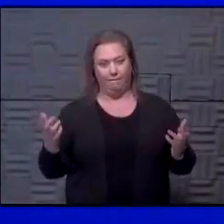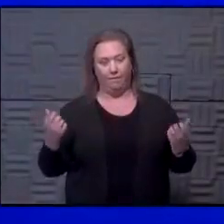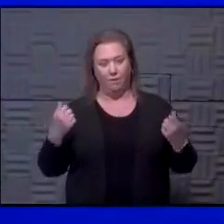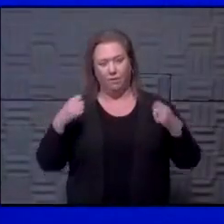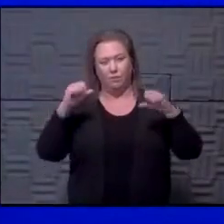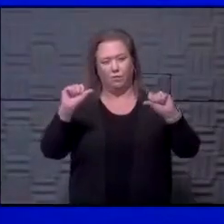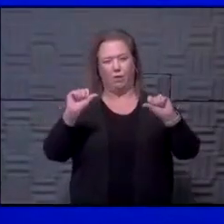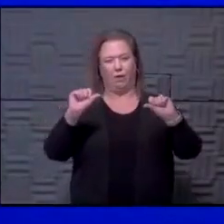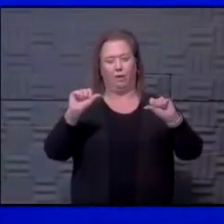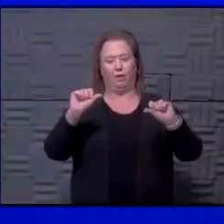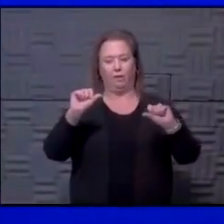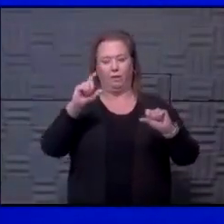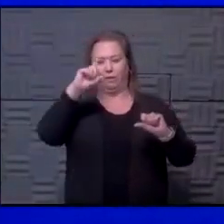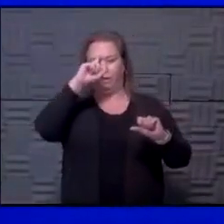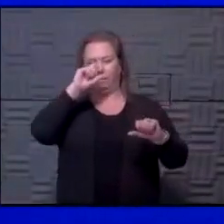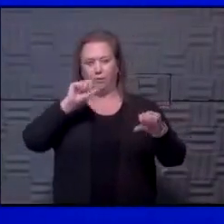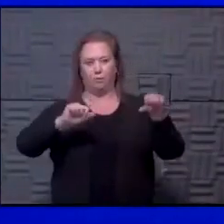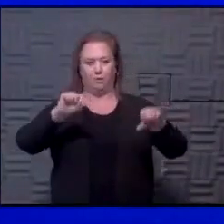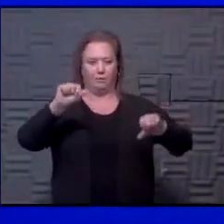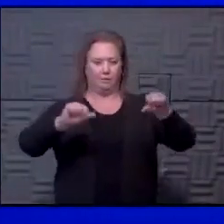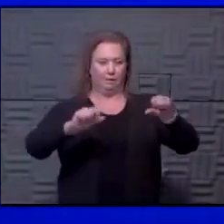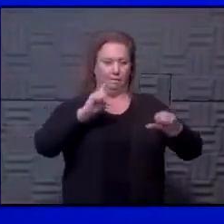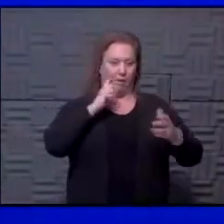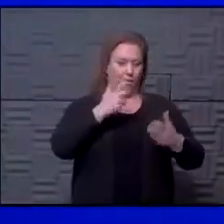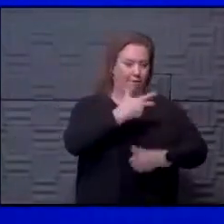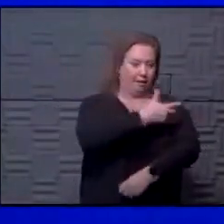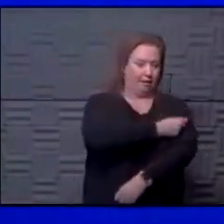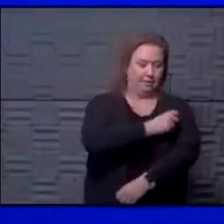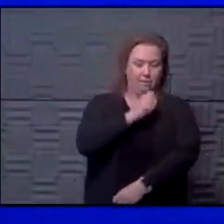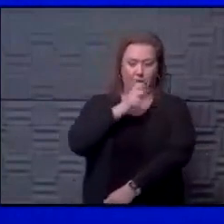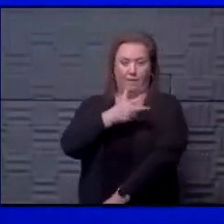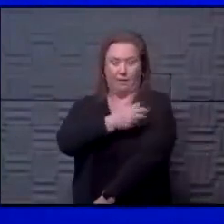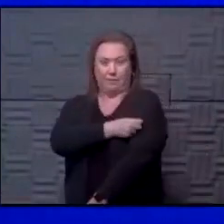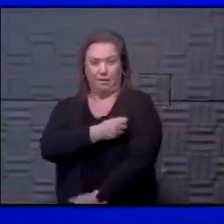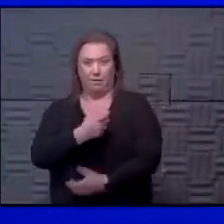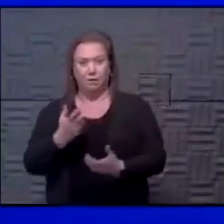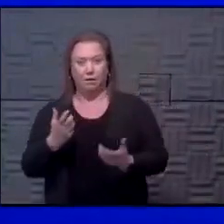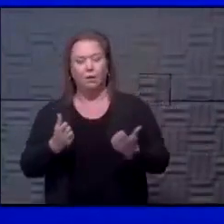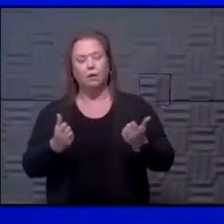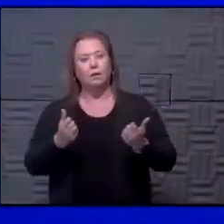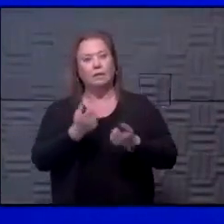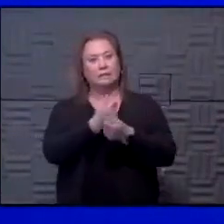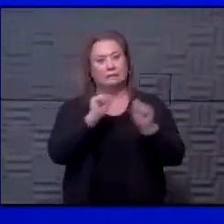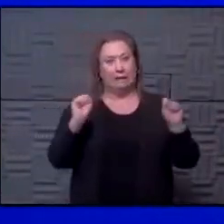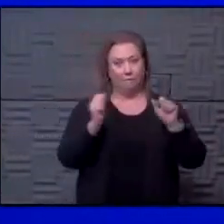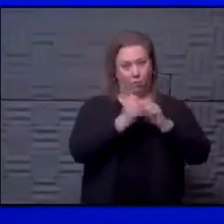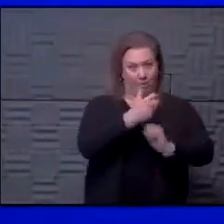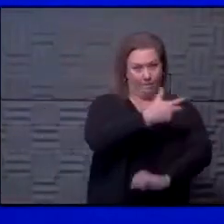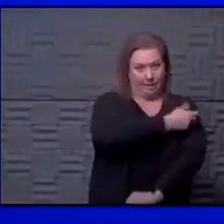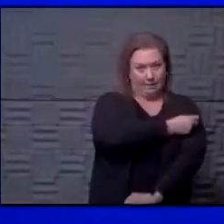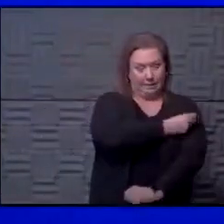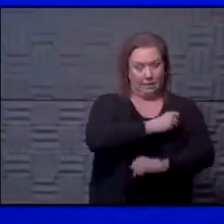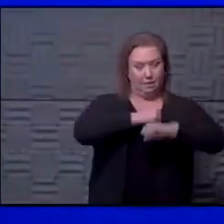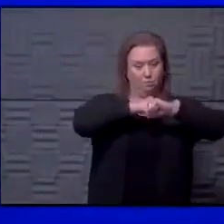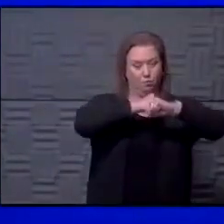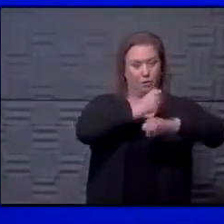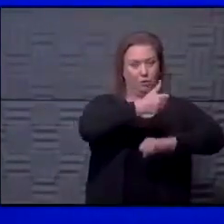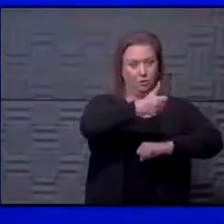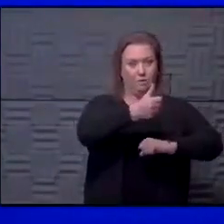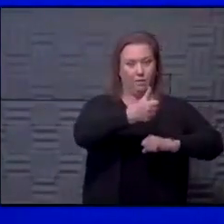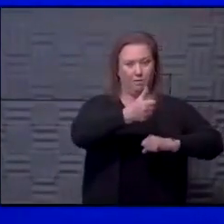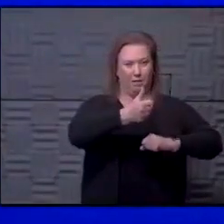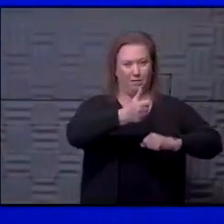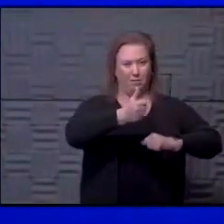to explore your hesitancy and think about whether you want to get the vaccine or not get a vaccine. Are you safer with the vaccine to protect you against the